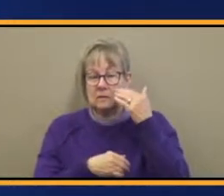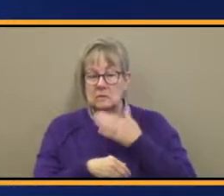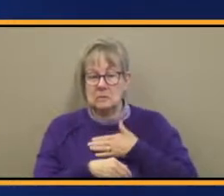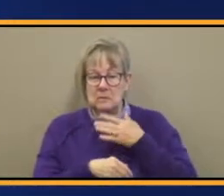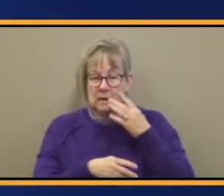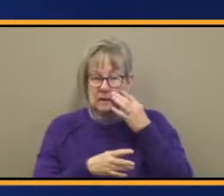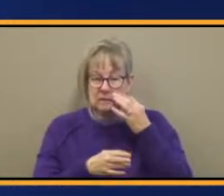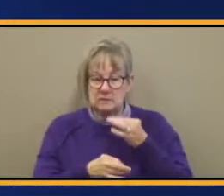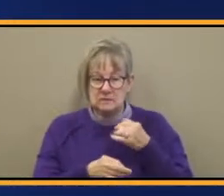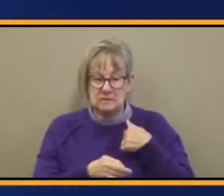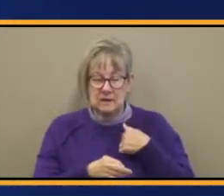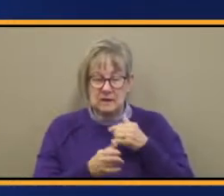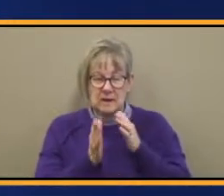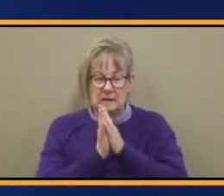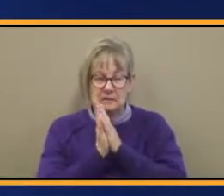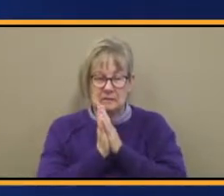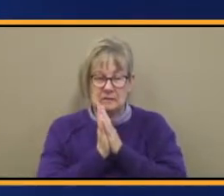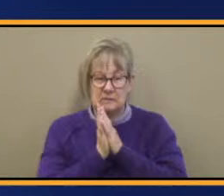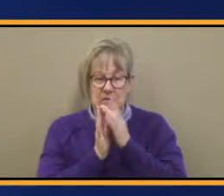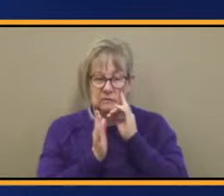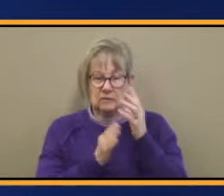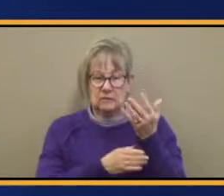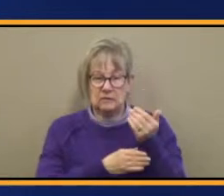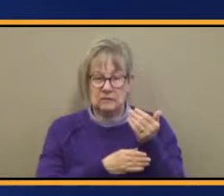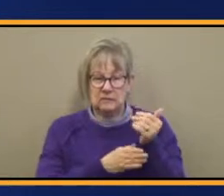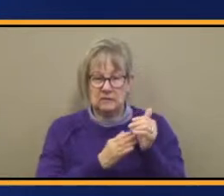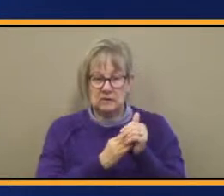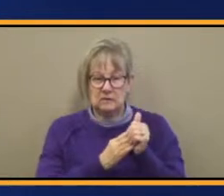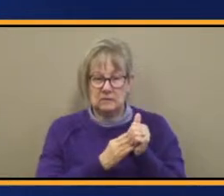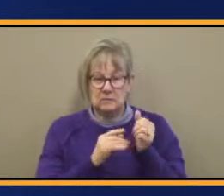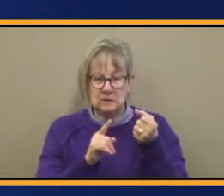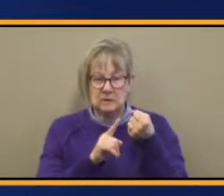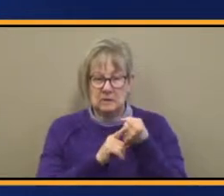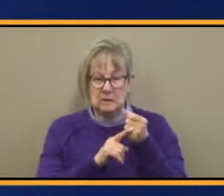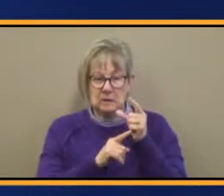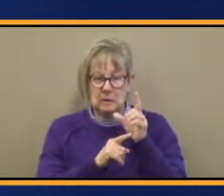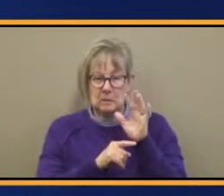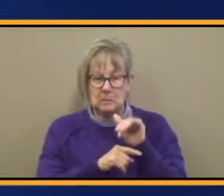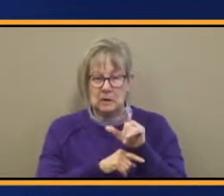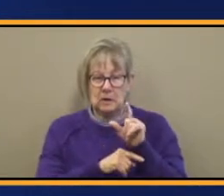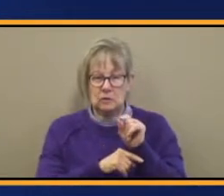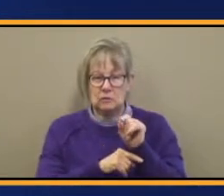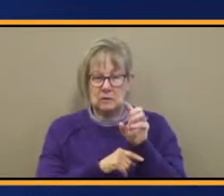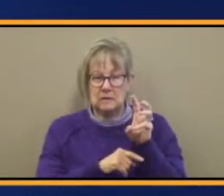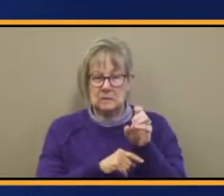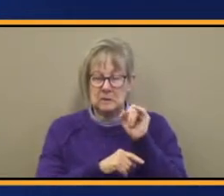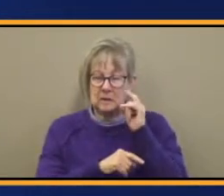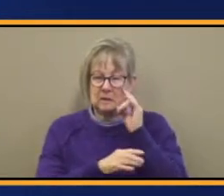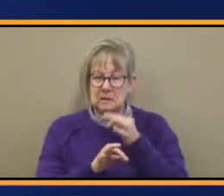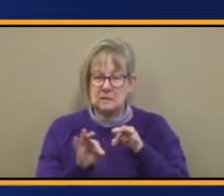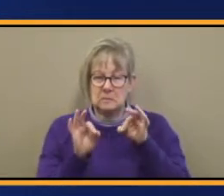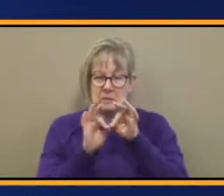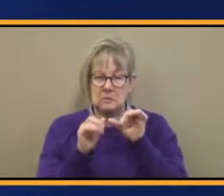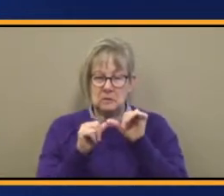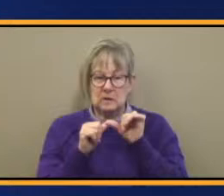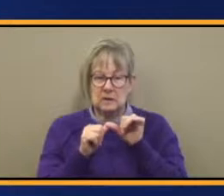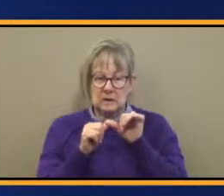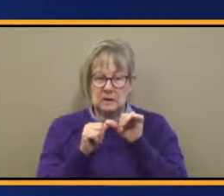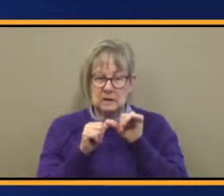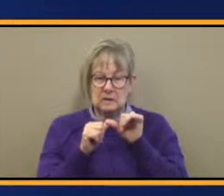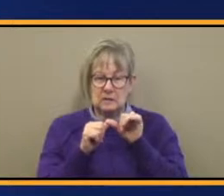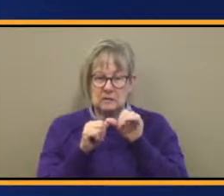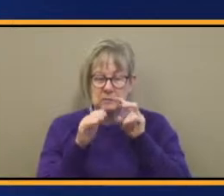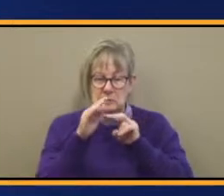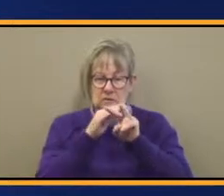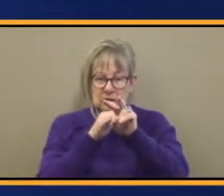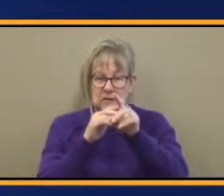I asked for the $15 mark to be hit by 26, but I think it's important that we continue to project out those increases